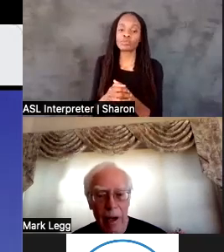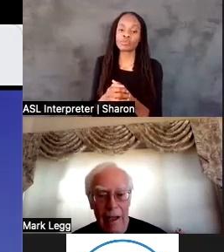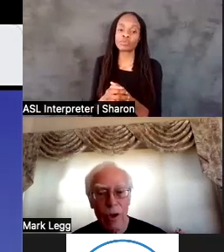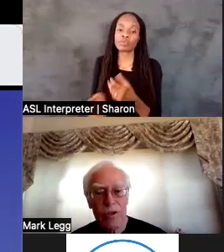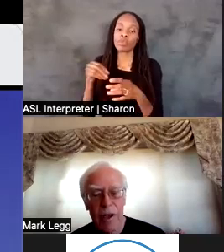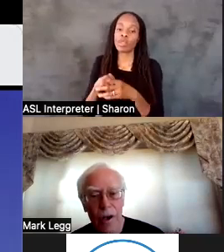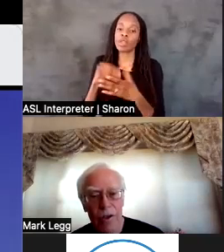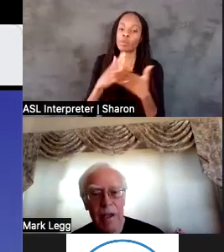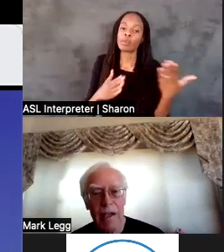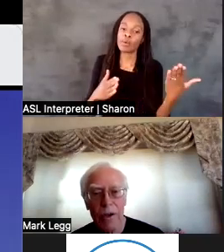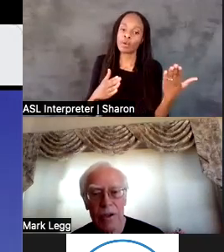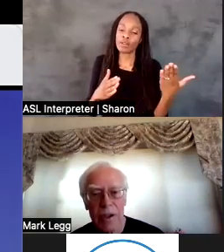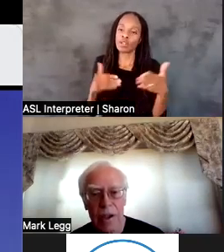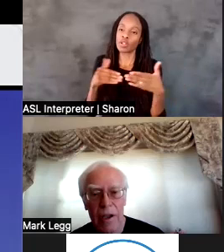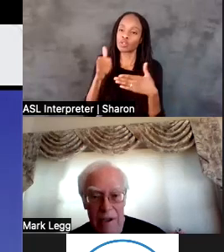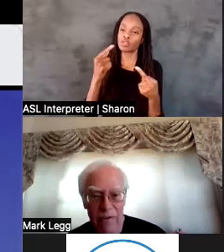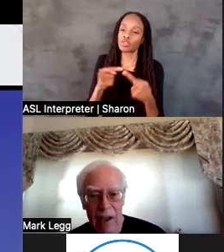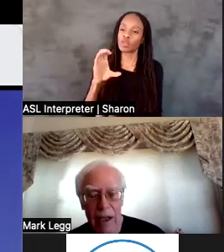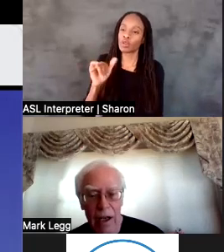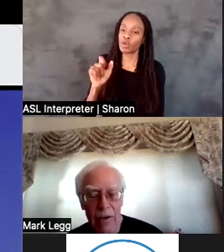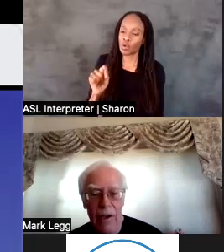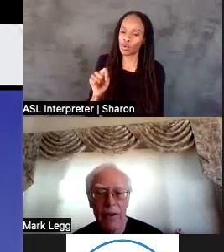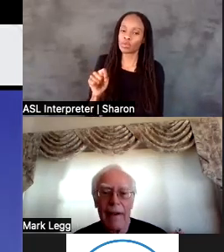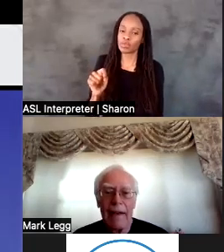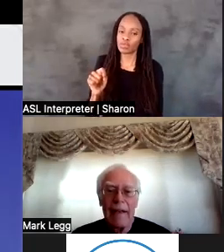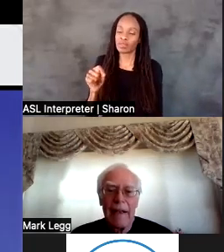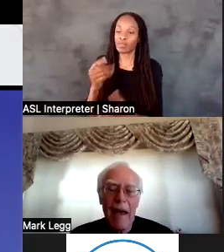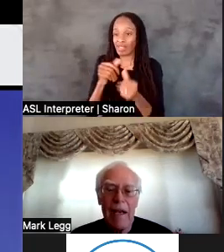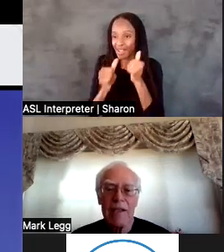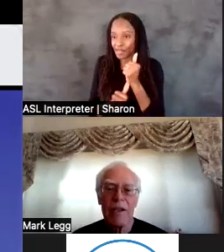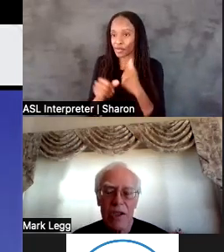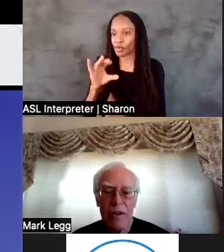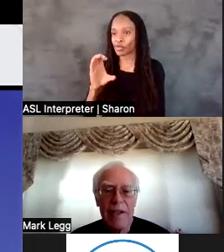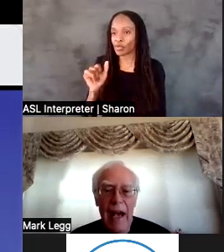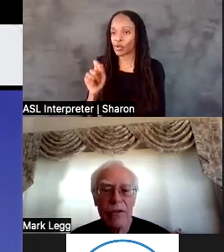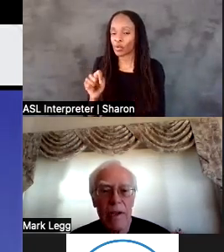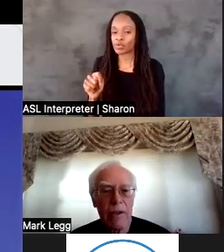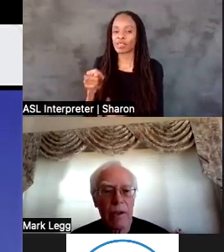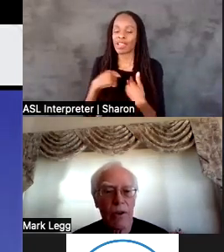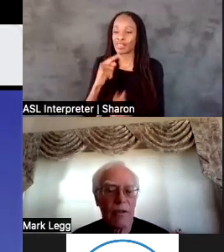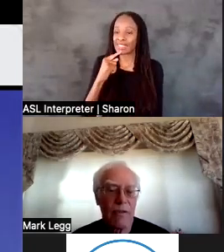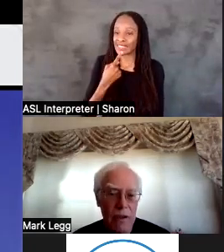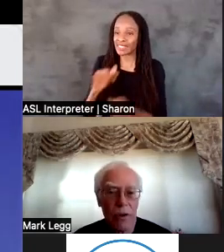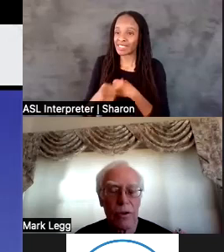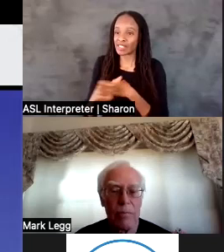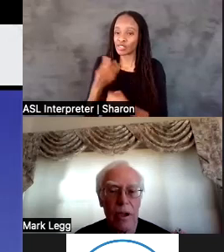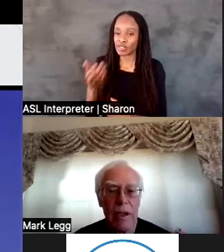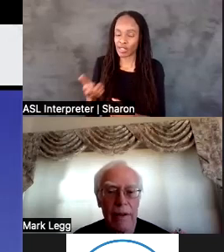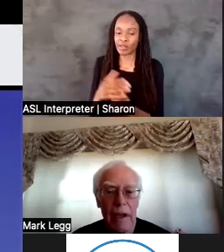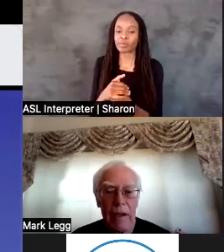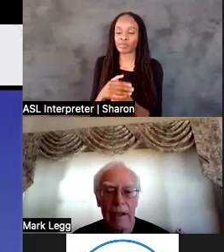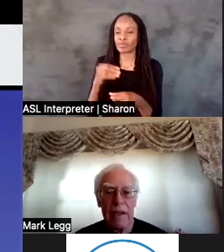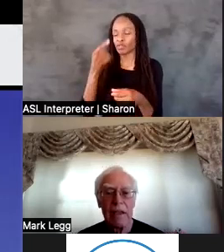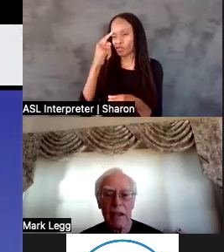of the borderland, close to the coast, and being close to the coast, in fact, going under the coast, that means there's serious hazard there to coastal